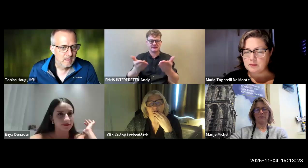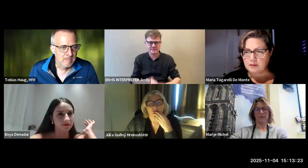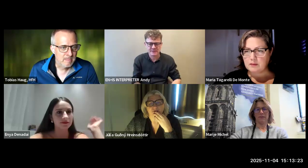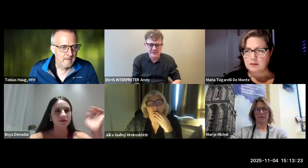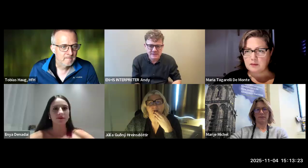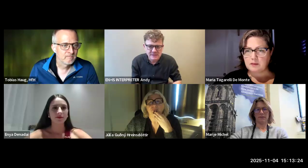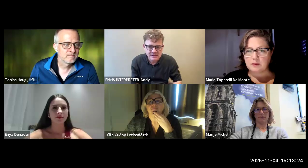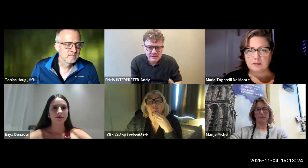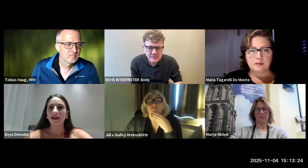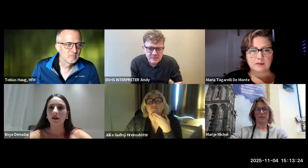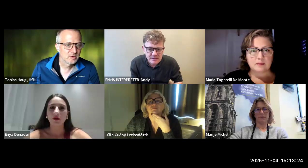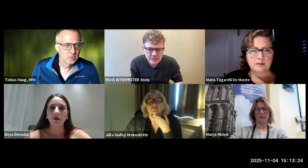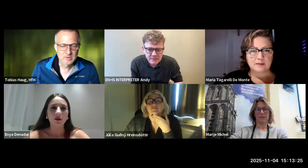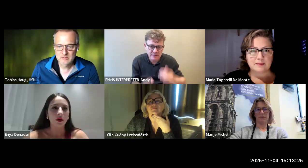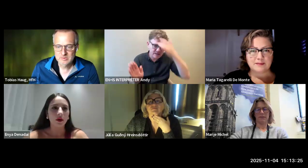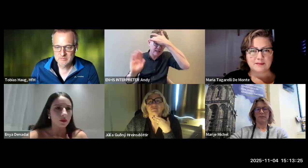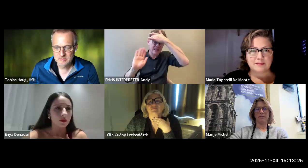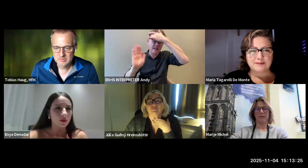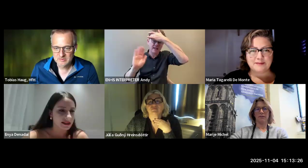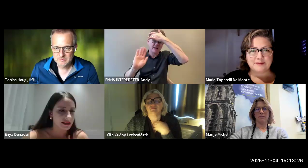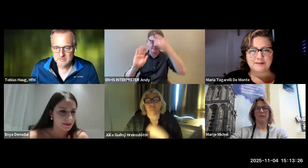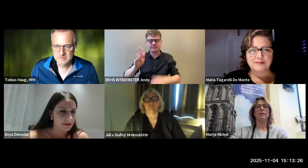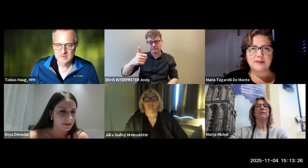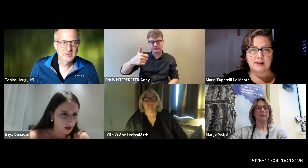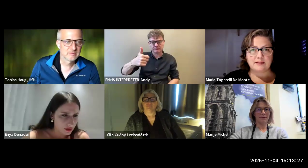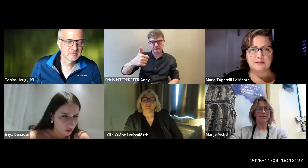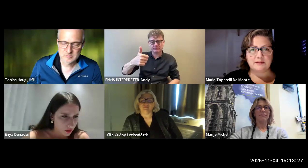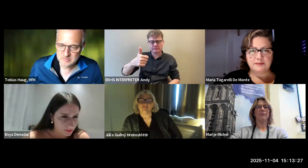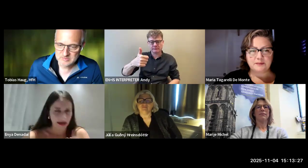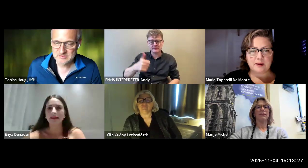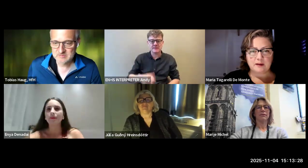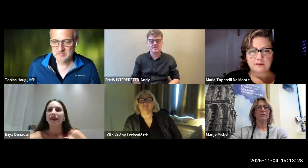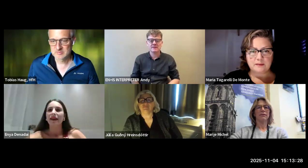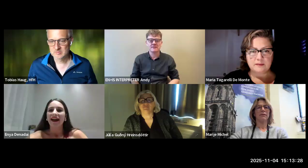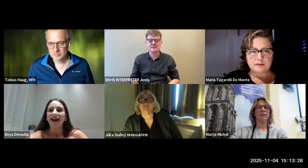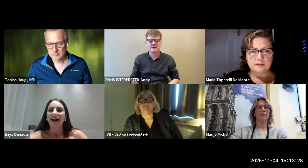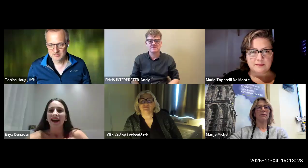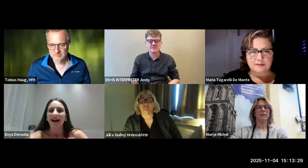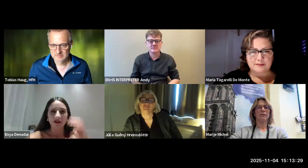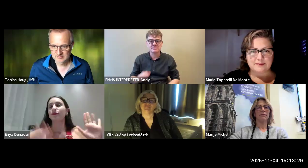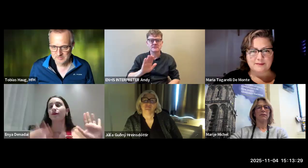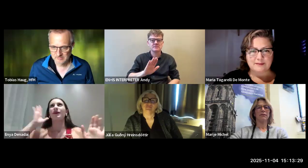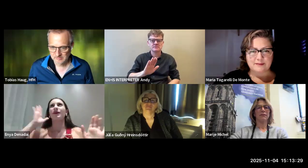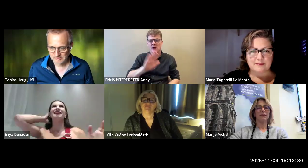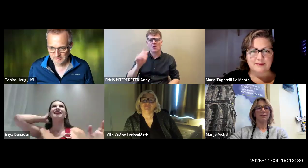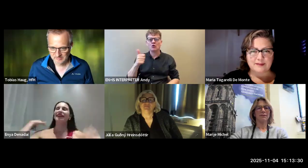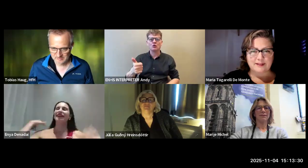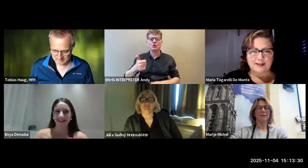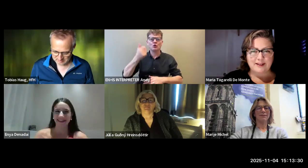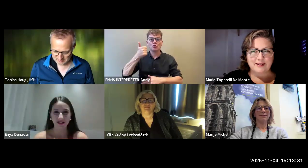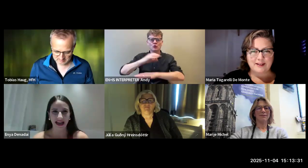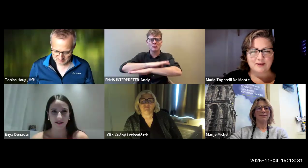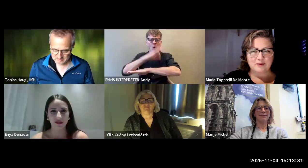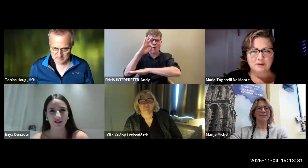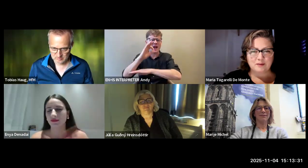Hello, oh, is my audio on? Yes. Yes. Hello, good morning. Oh, no, I think